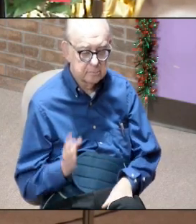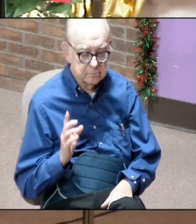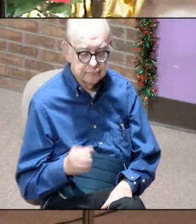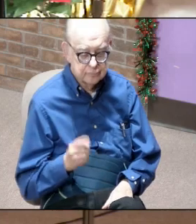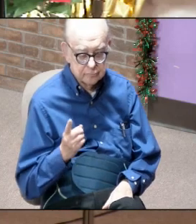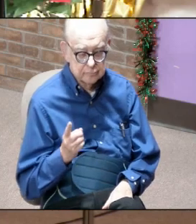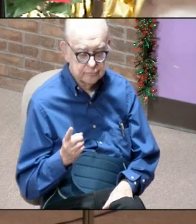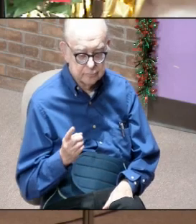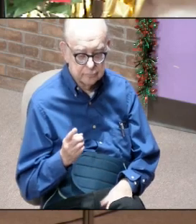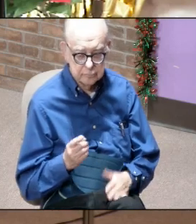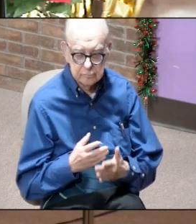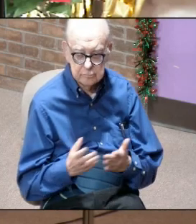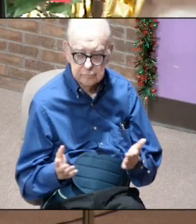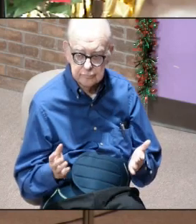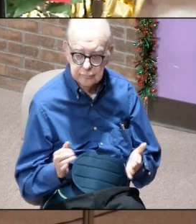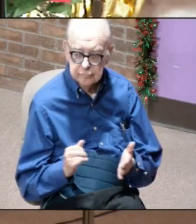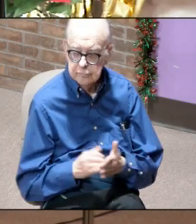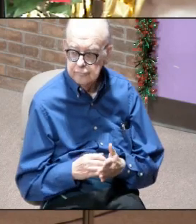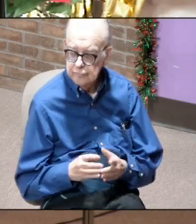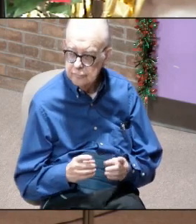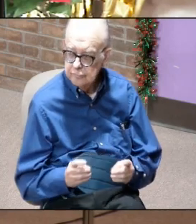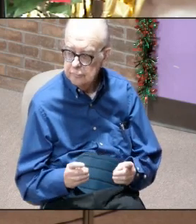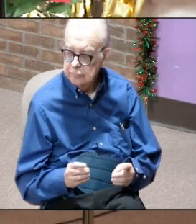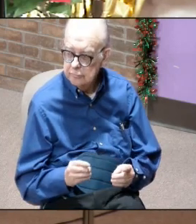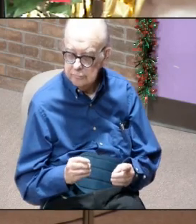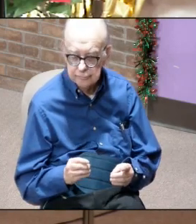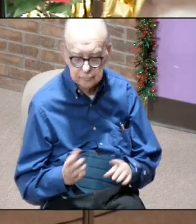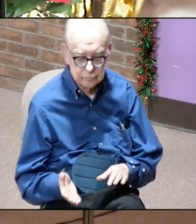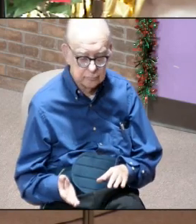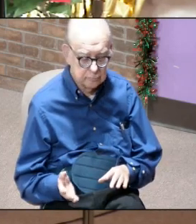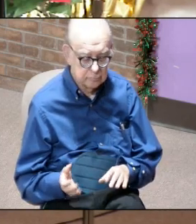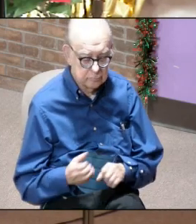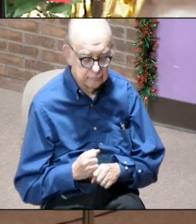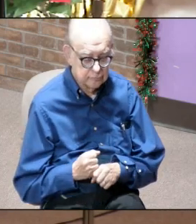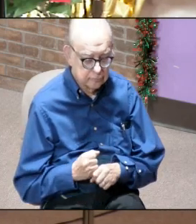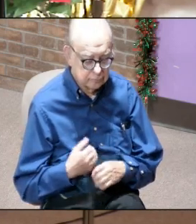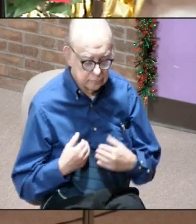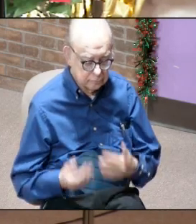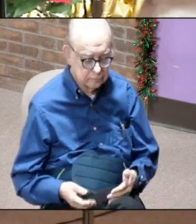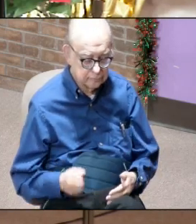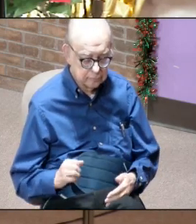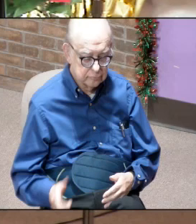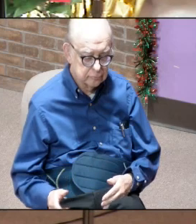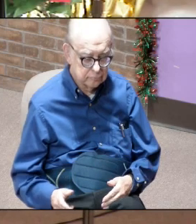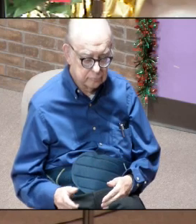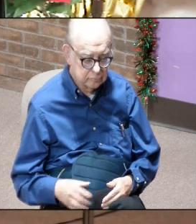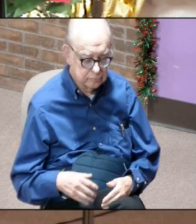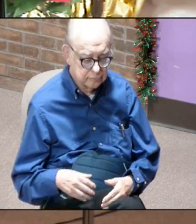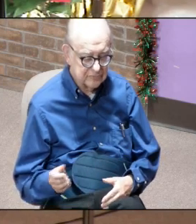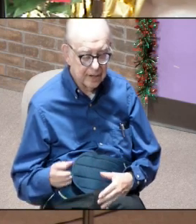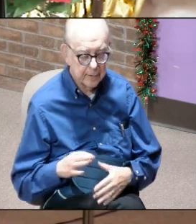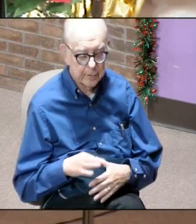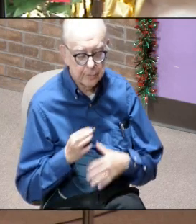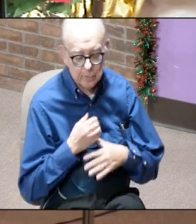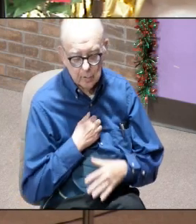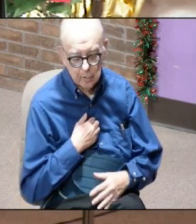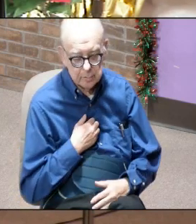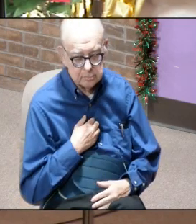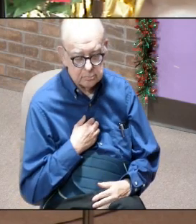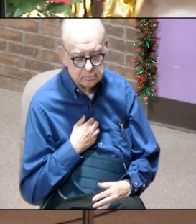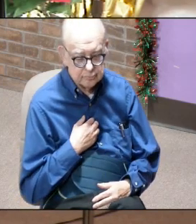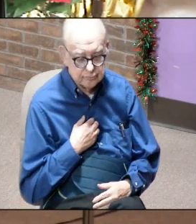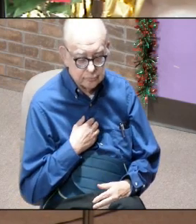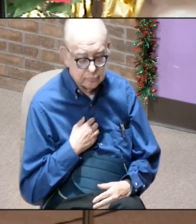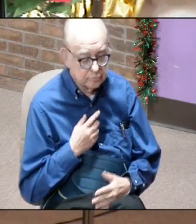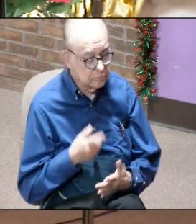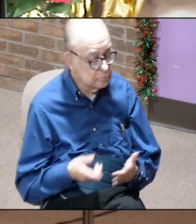to understand something. He says that, well, death would take the body, Hades would take the soul. And what